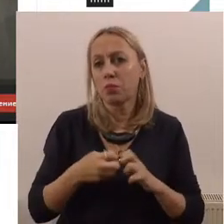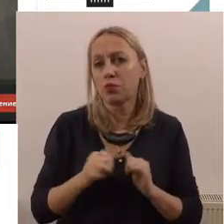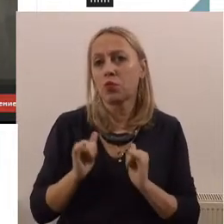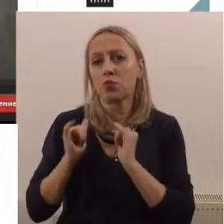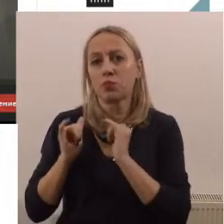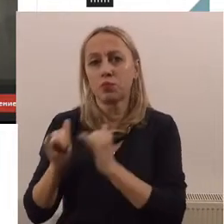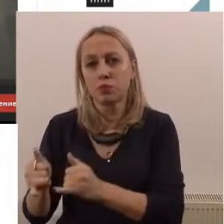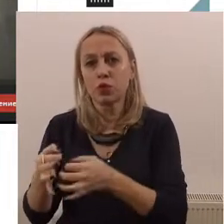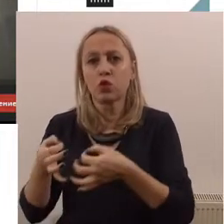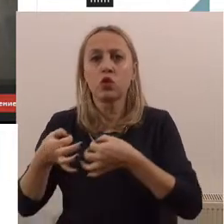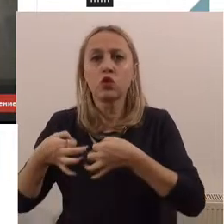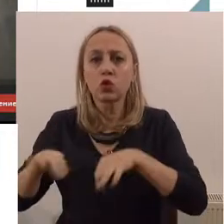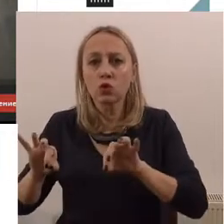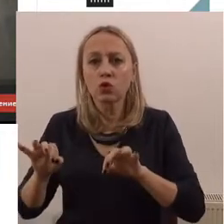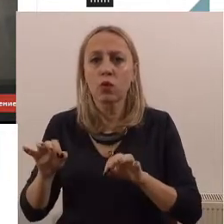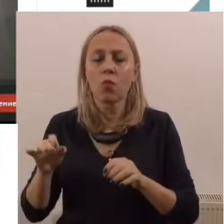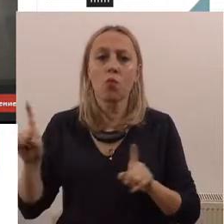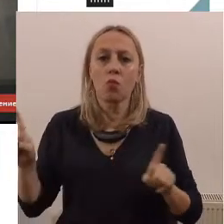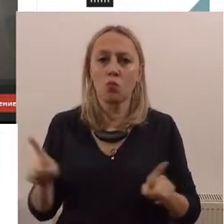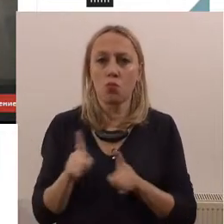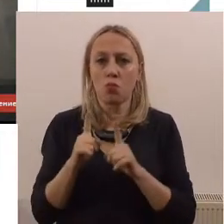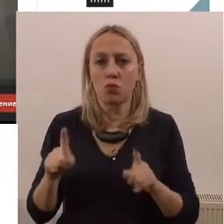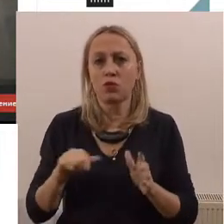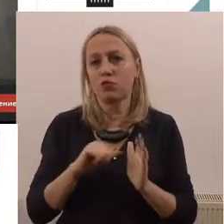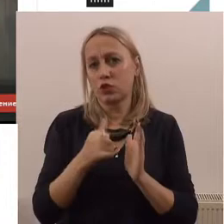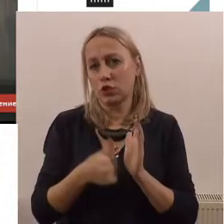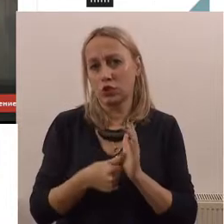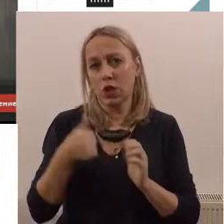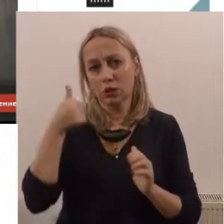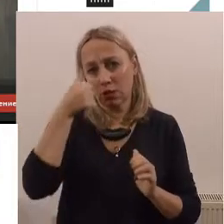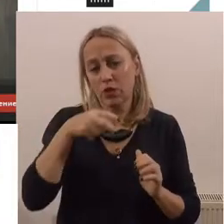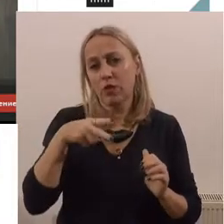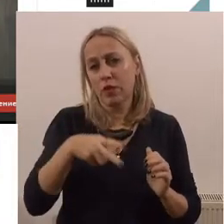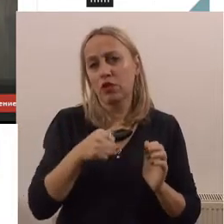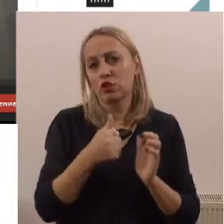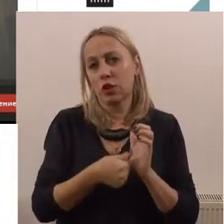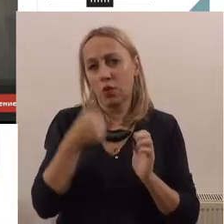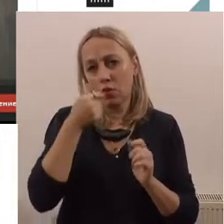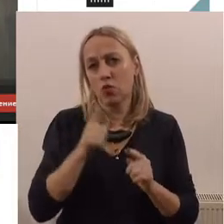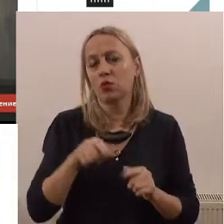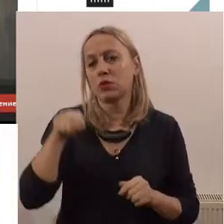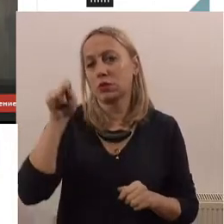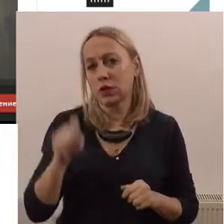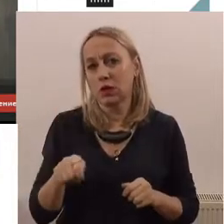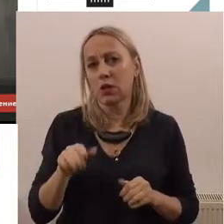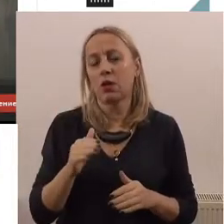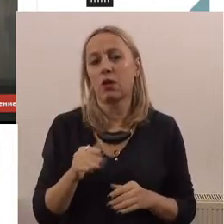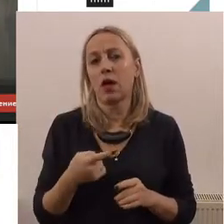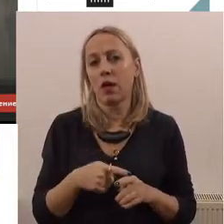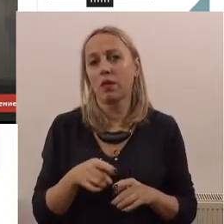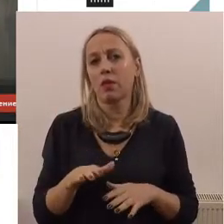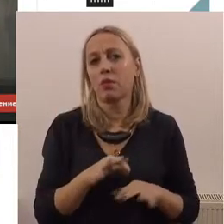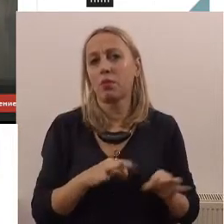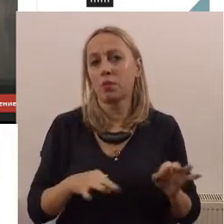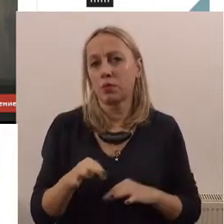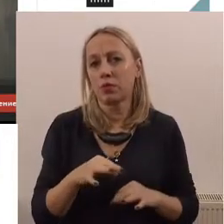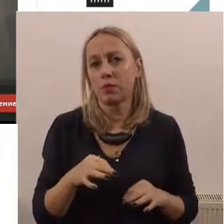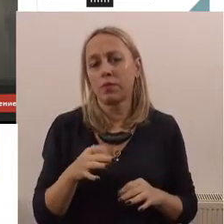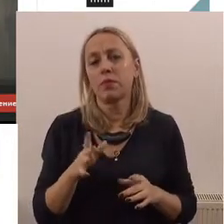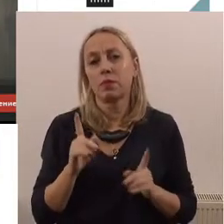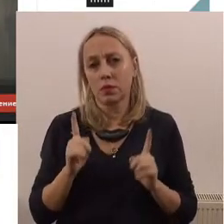in the right way. And this accessible museum program that came to being in